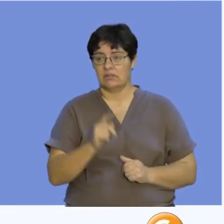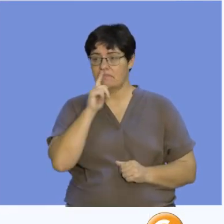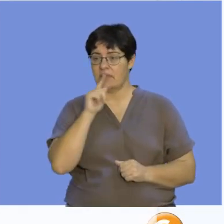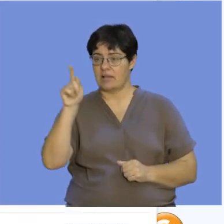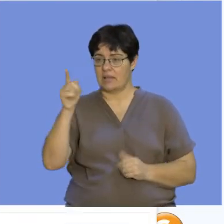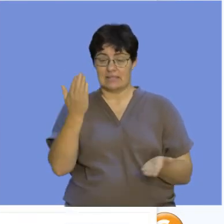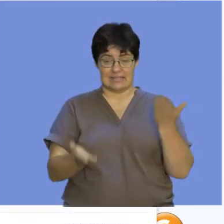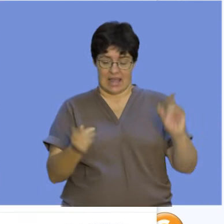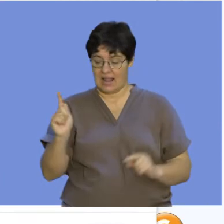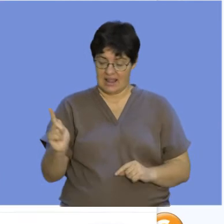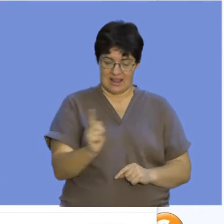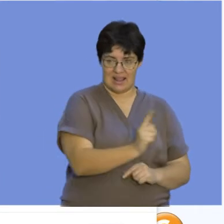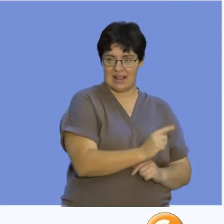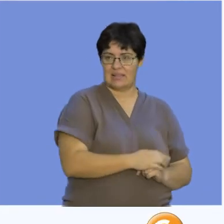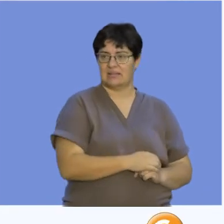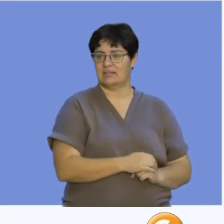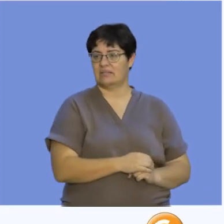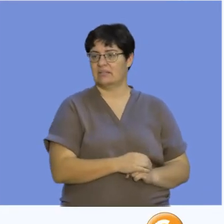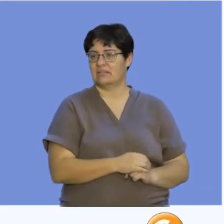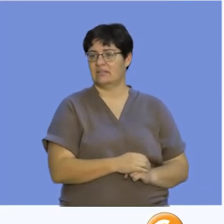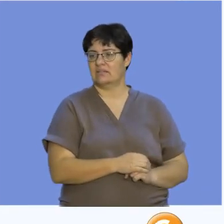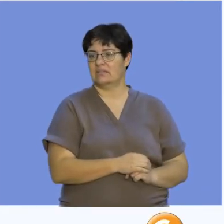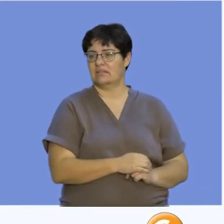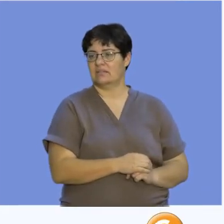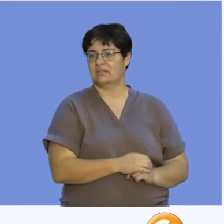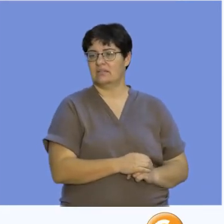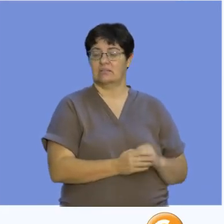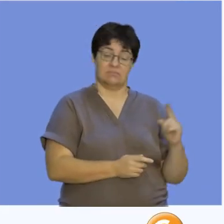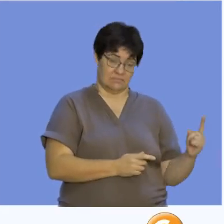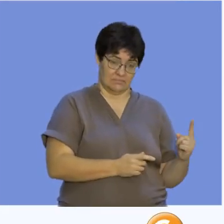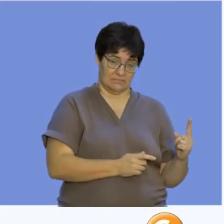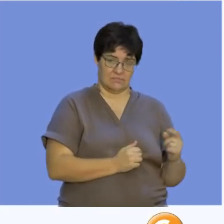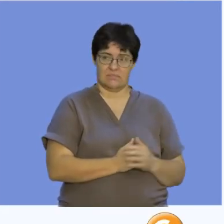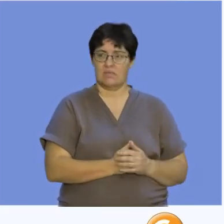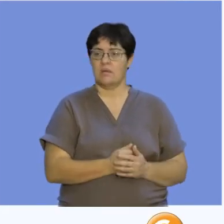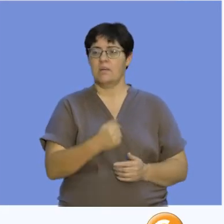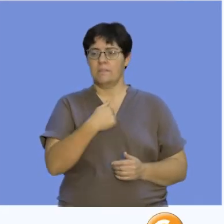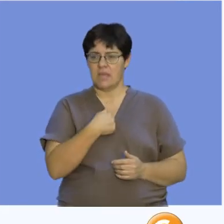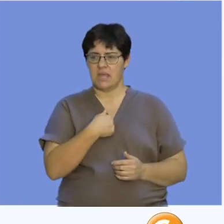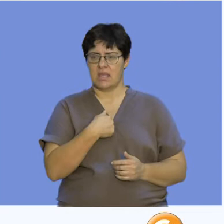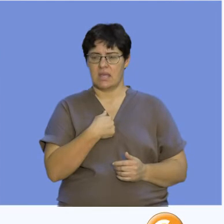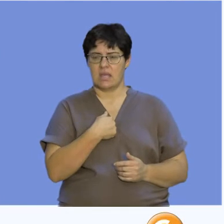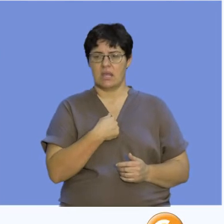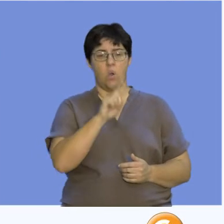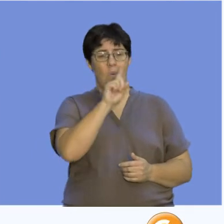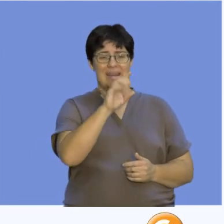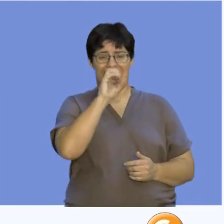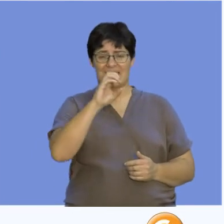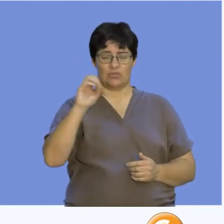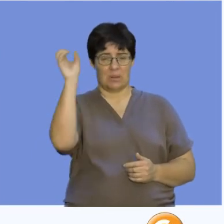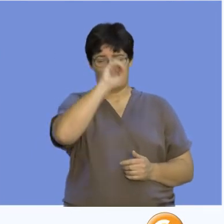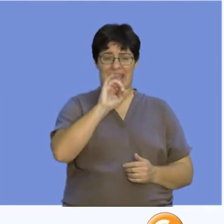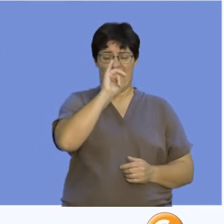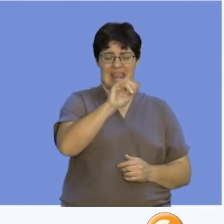scale over here, no, stop it, over here, I can go to 100% inelastic.